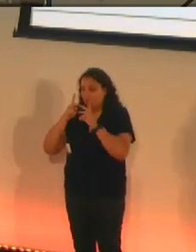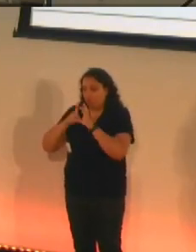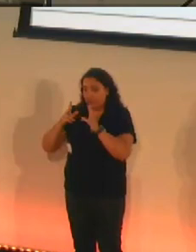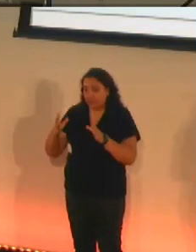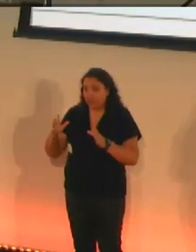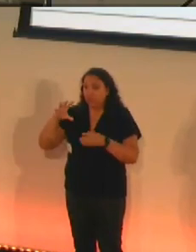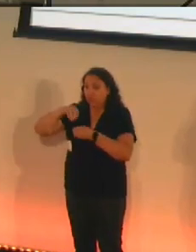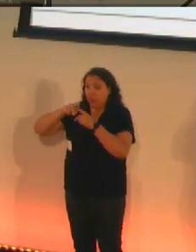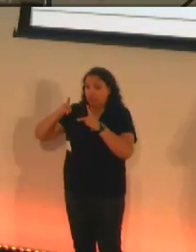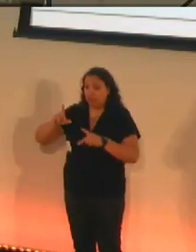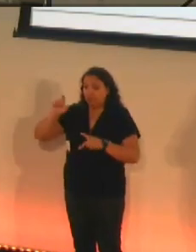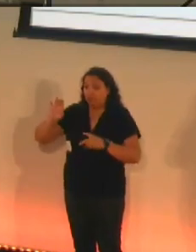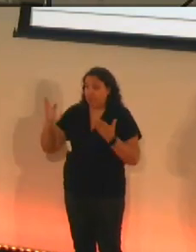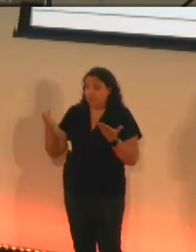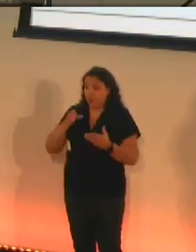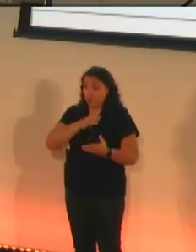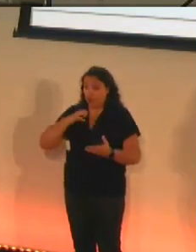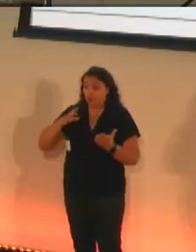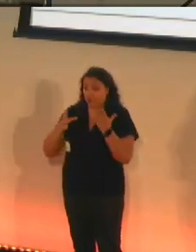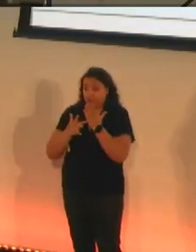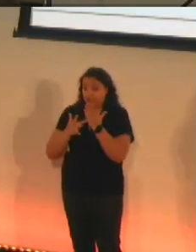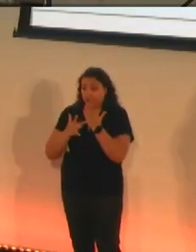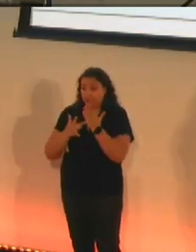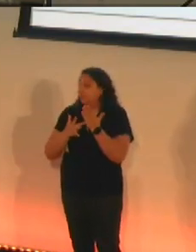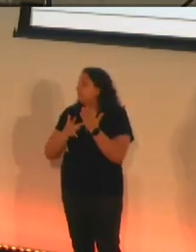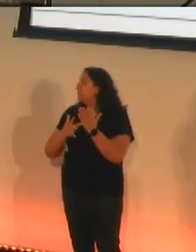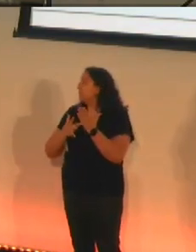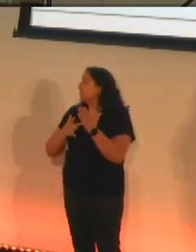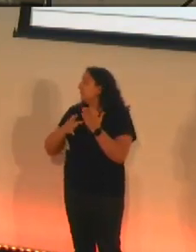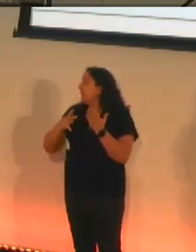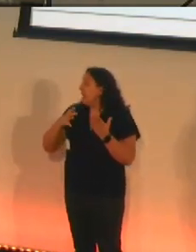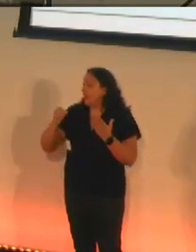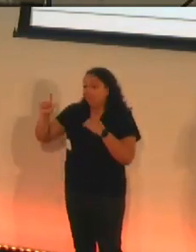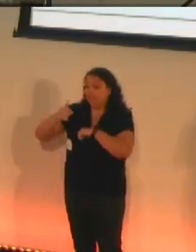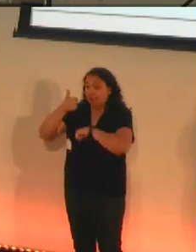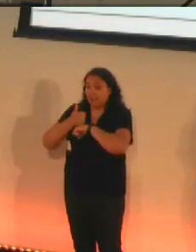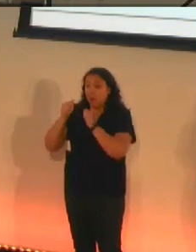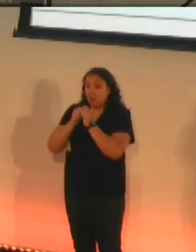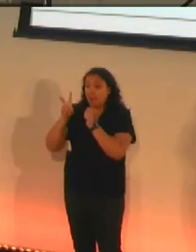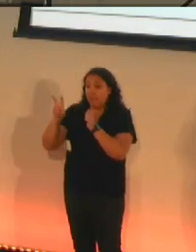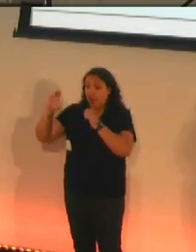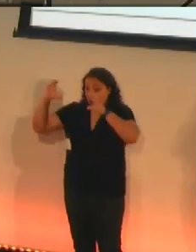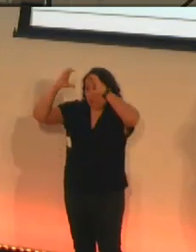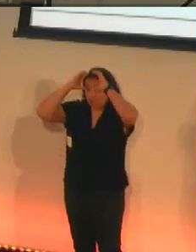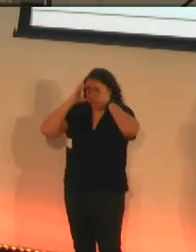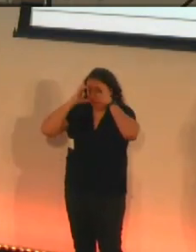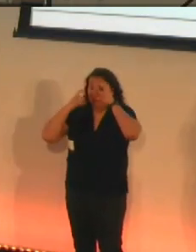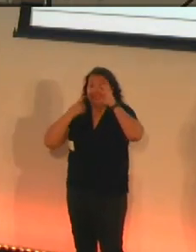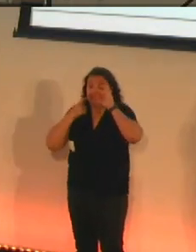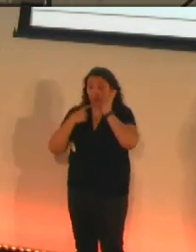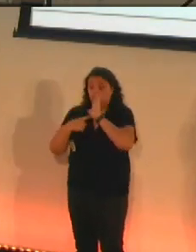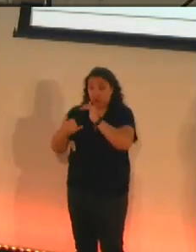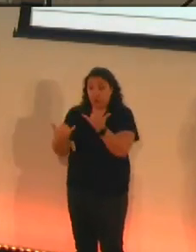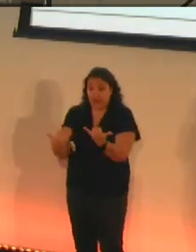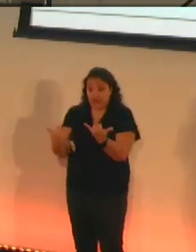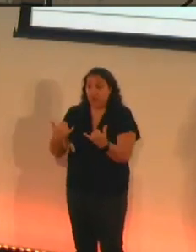our in-person labs here at Cornell Tech. And we got them set up with the VR headset that I showed you guys just now. We